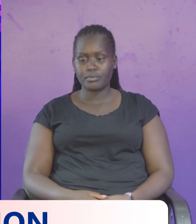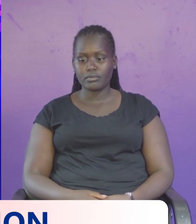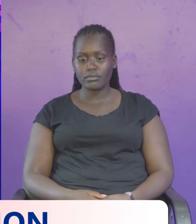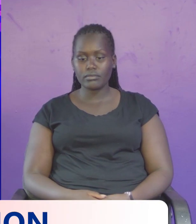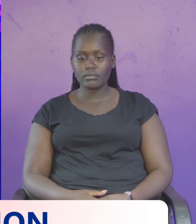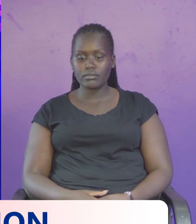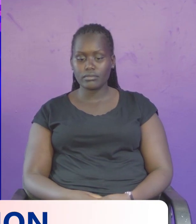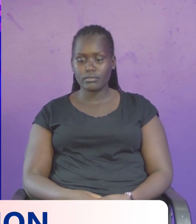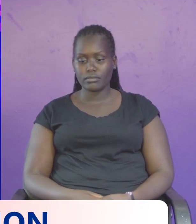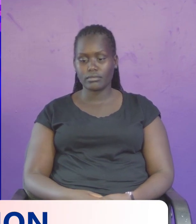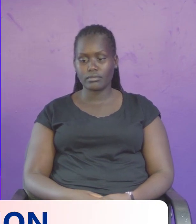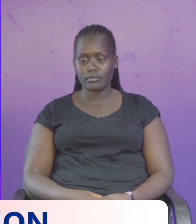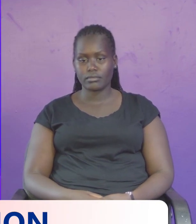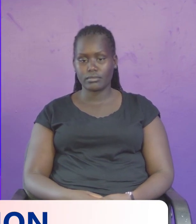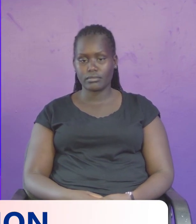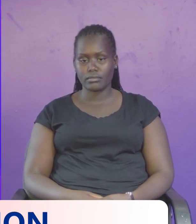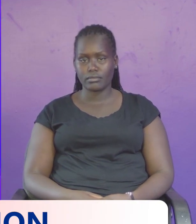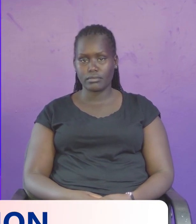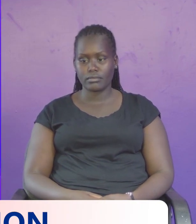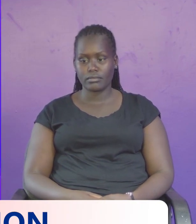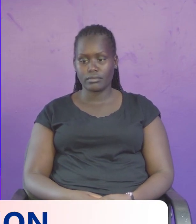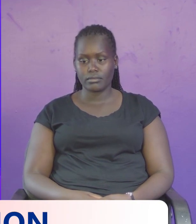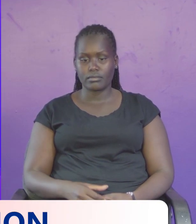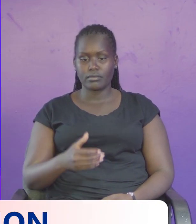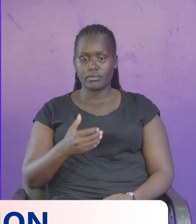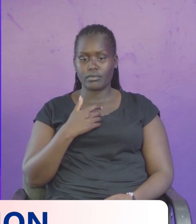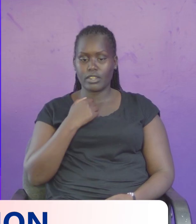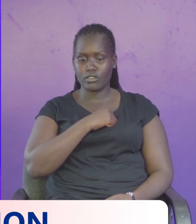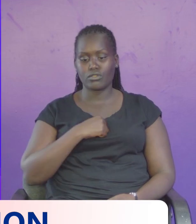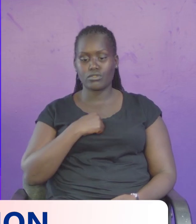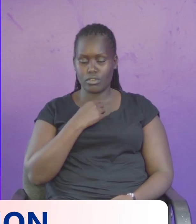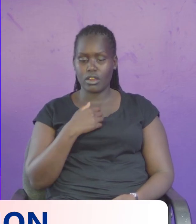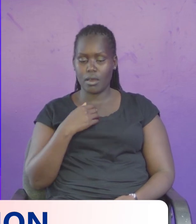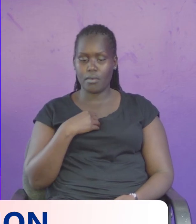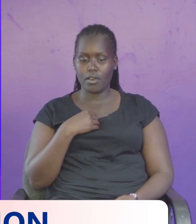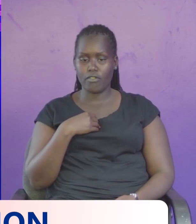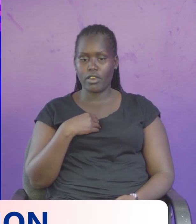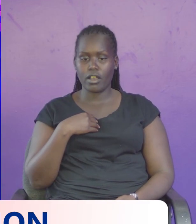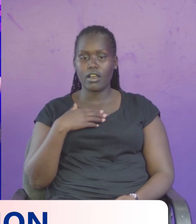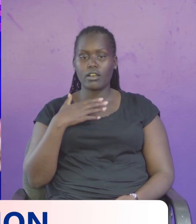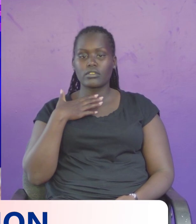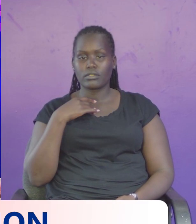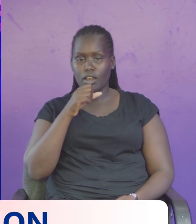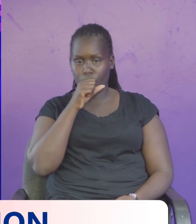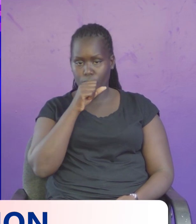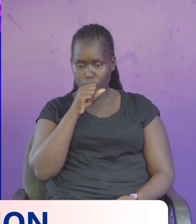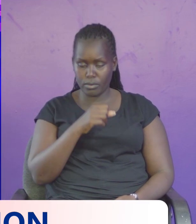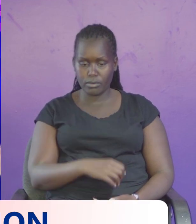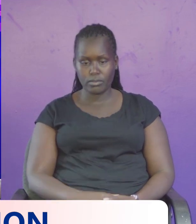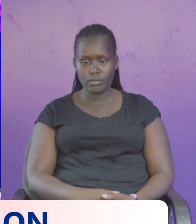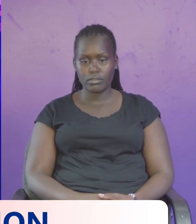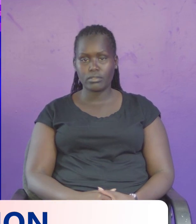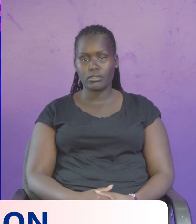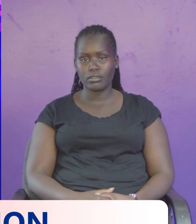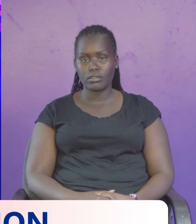Sorry, I've been having a flu that has healed. I was just getting annoyed that you are not mentioning Israel Mboni. It doesn't Mboni.